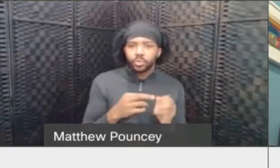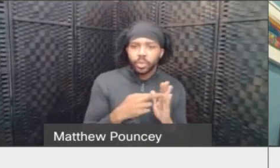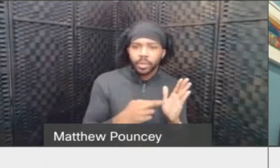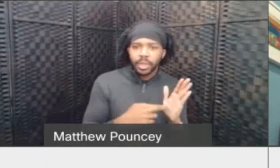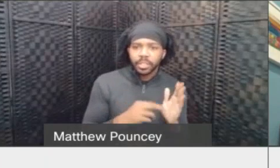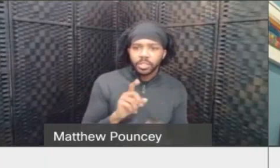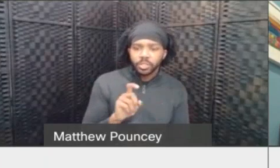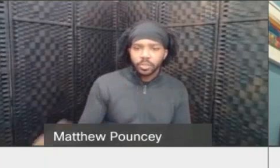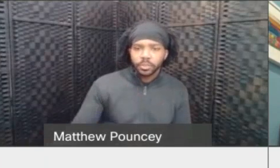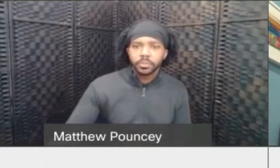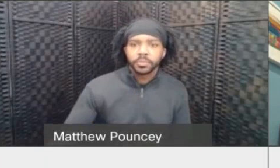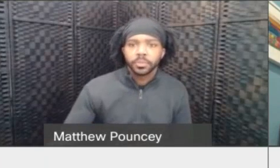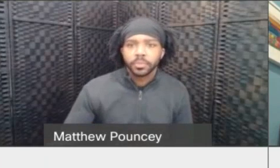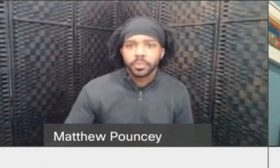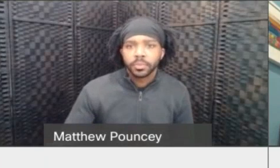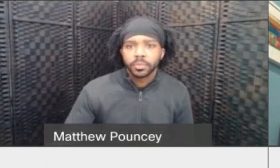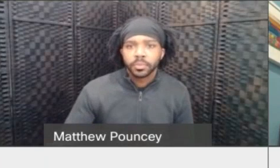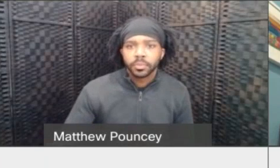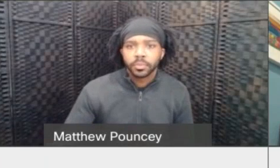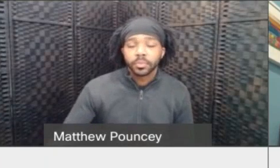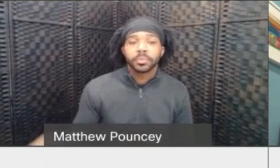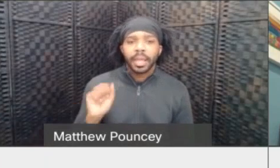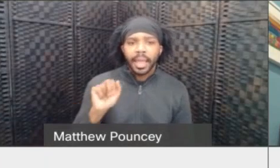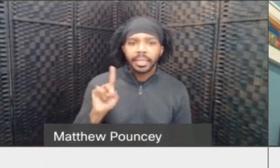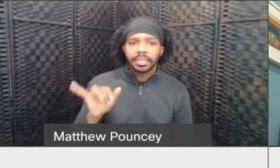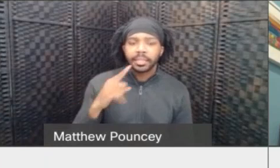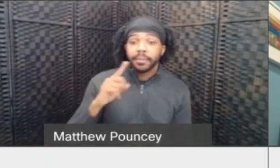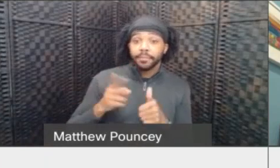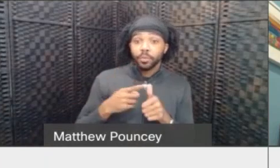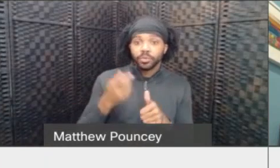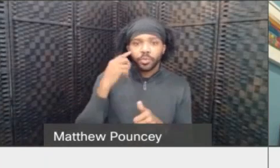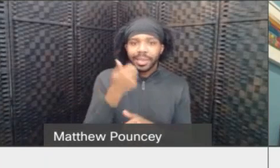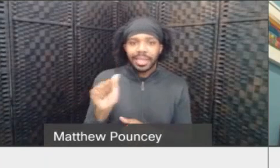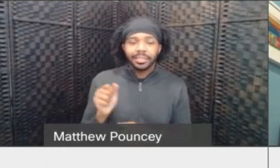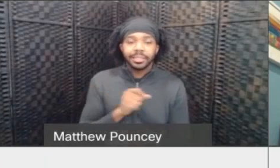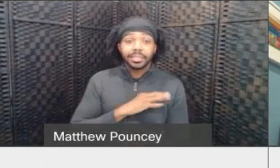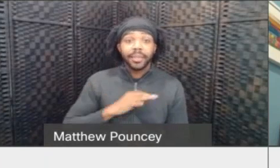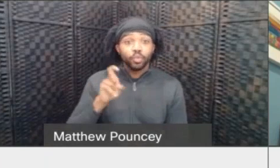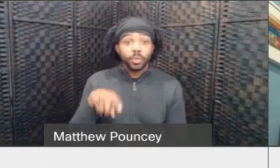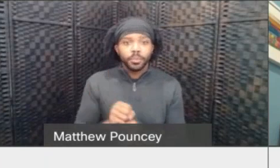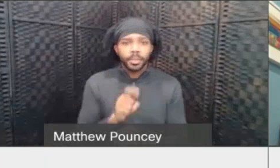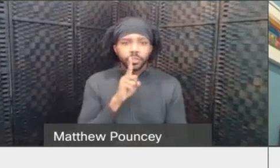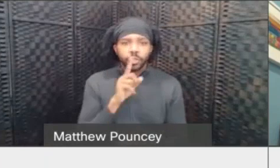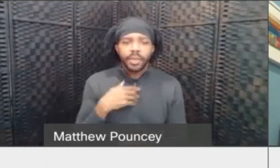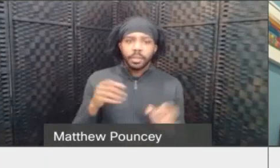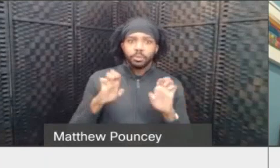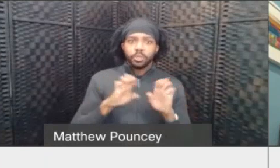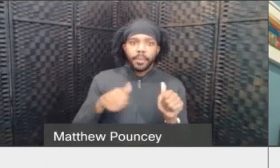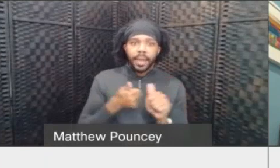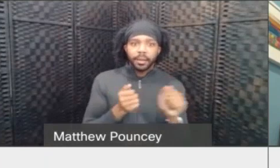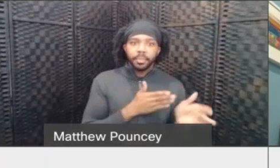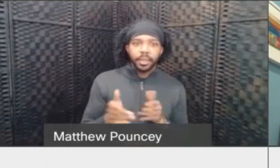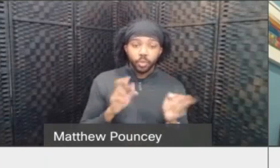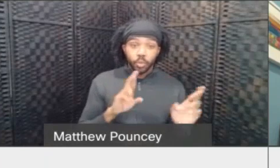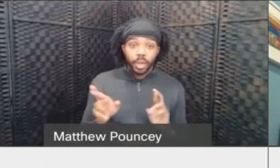first of all, for any staffing, you need to make sure that there's an emergency backup plan in place. The Appendix